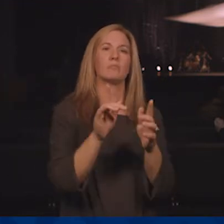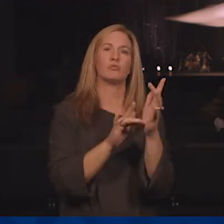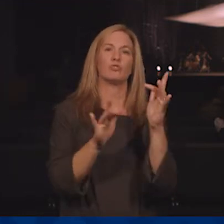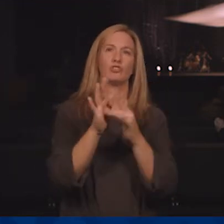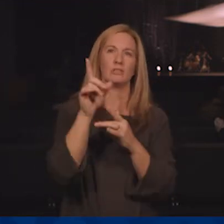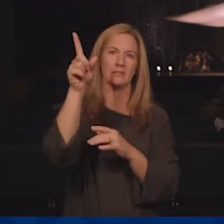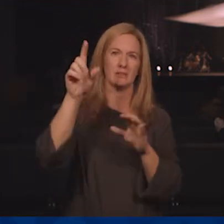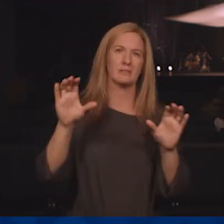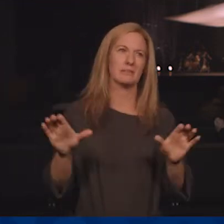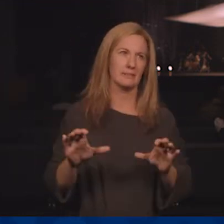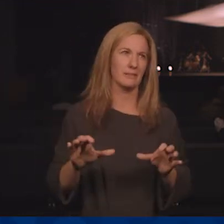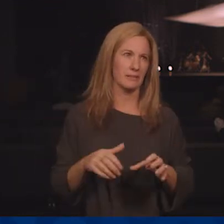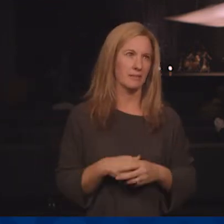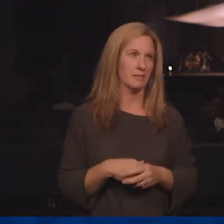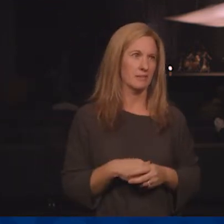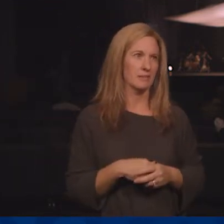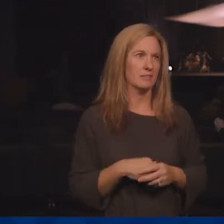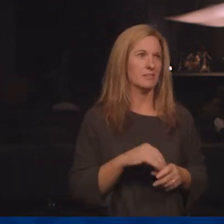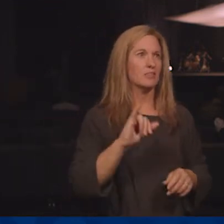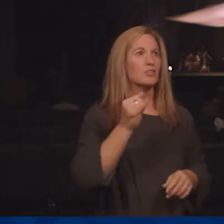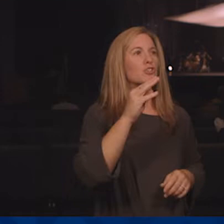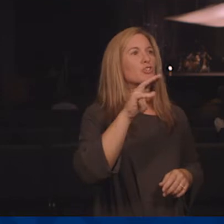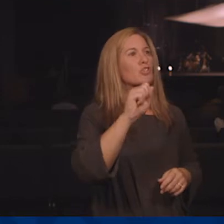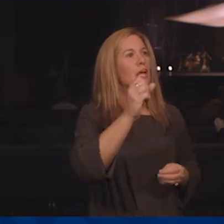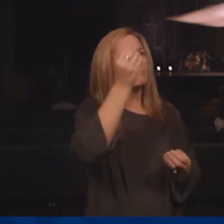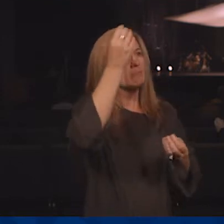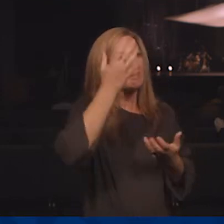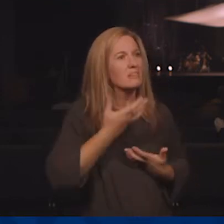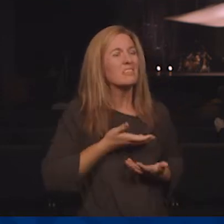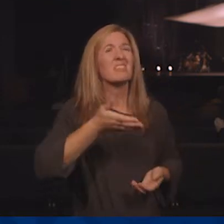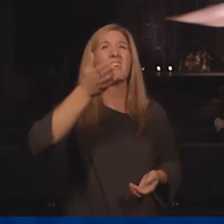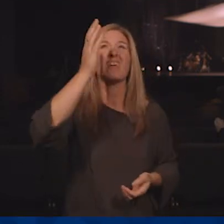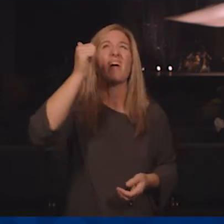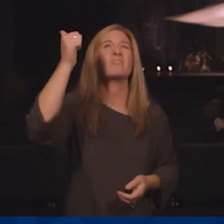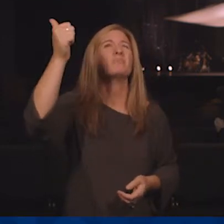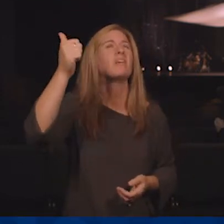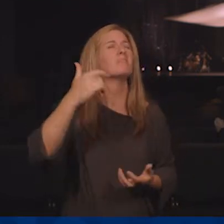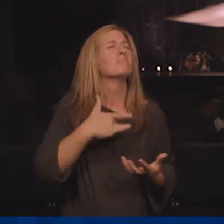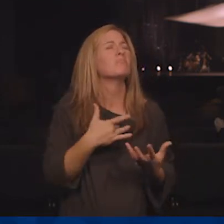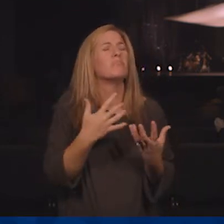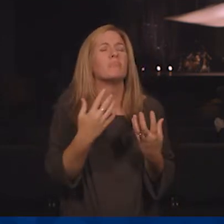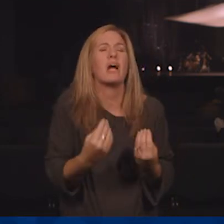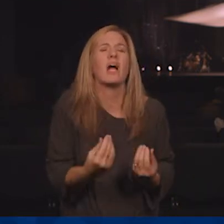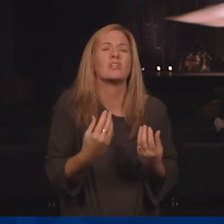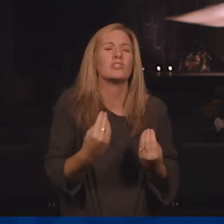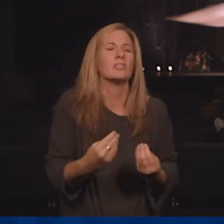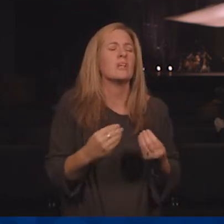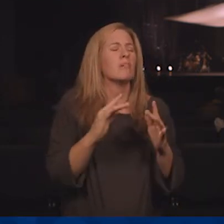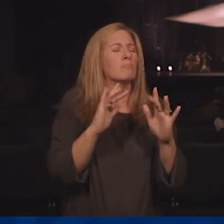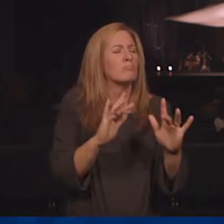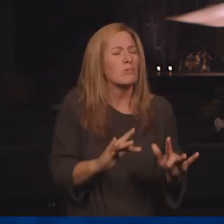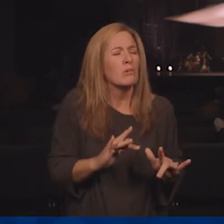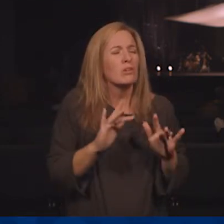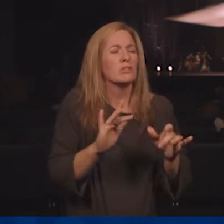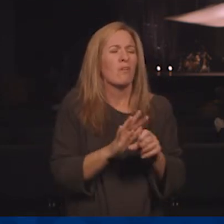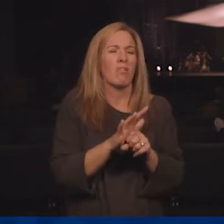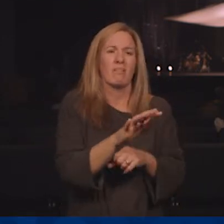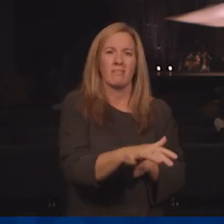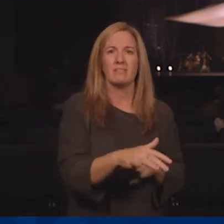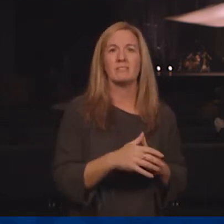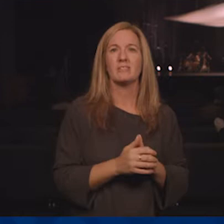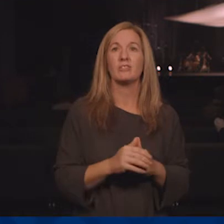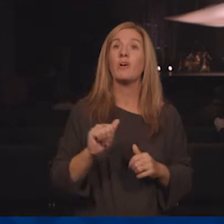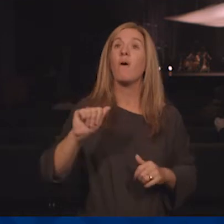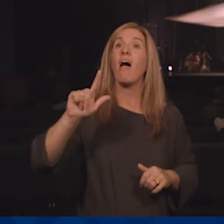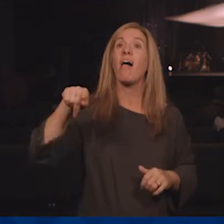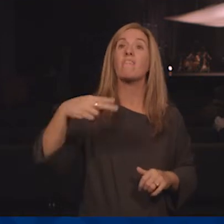us, God is compassionate and merciful. And what Alpha does is it